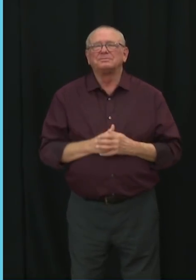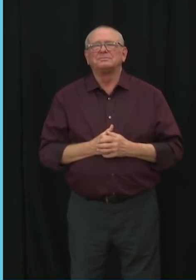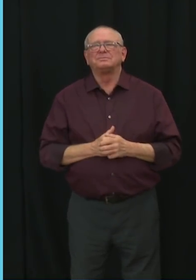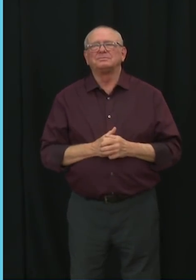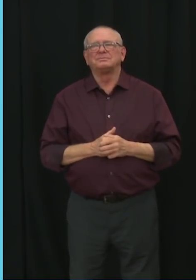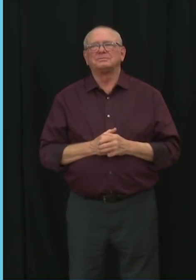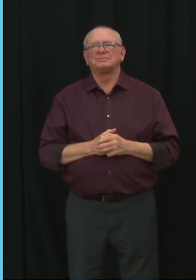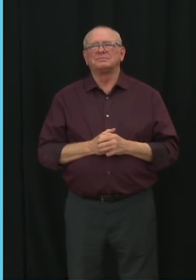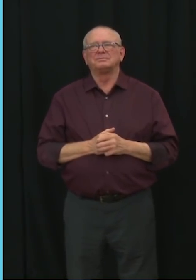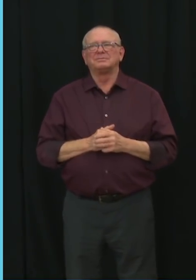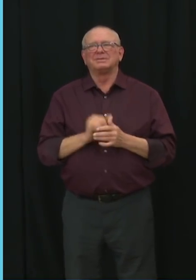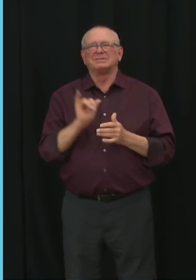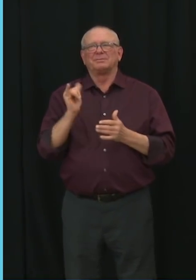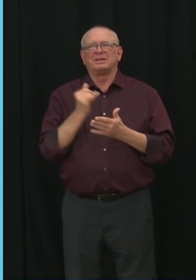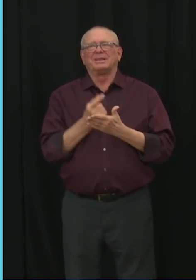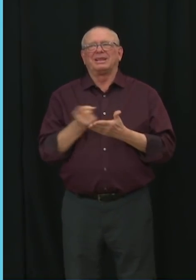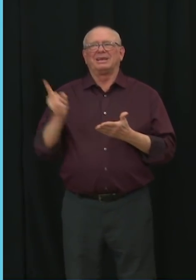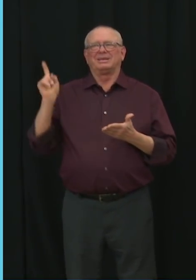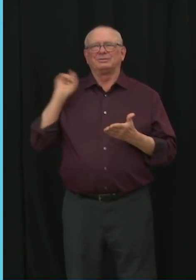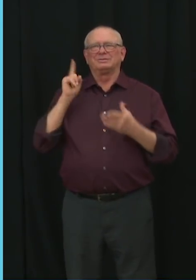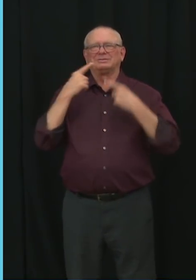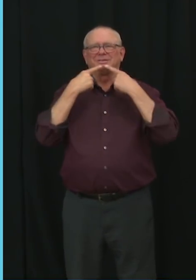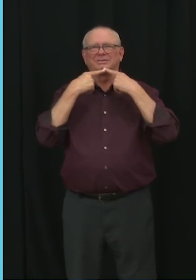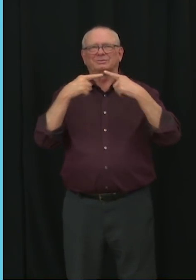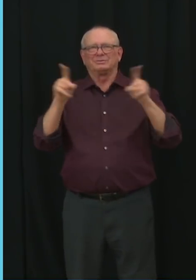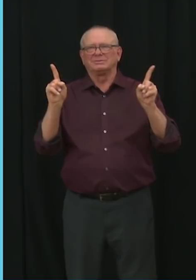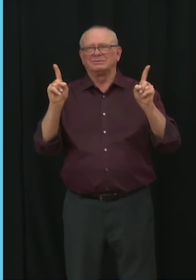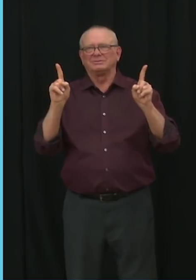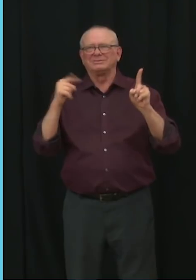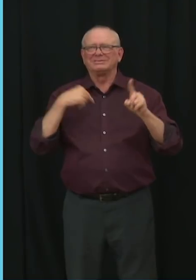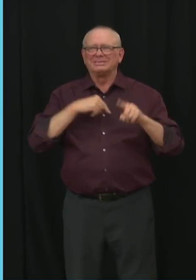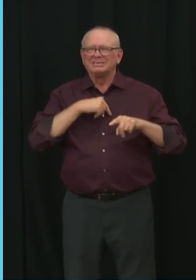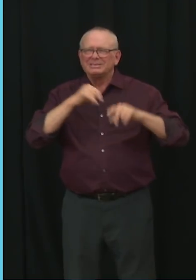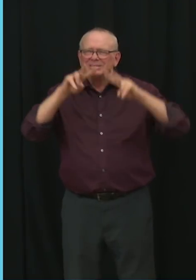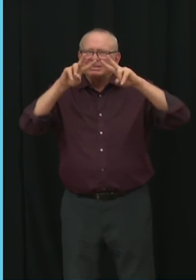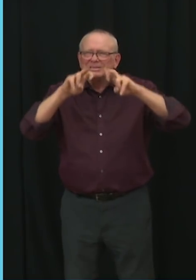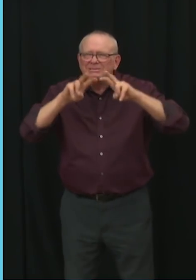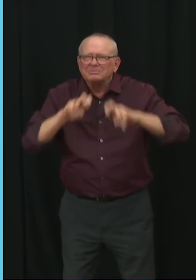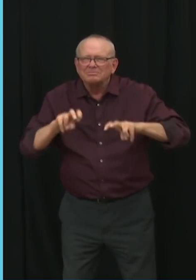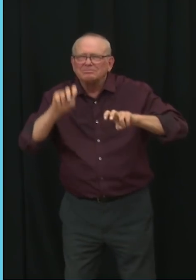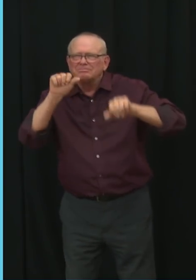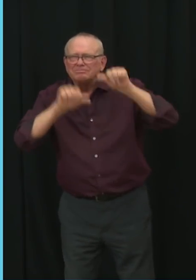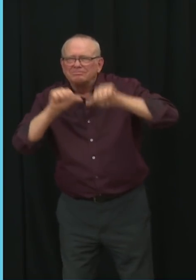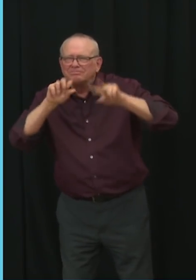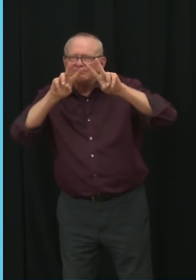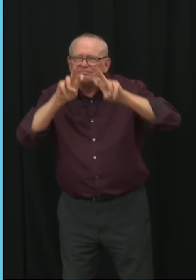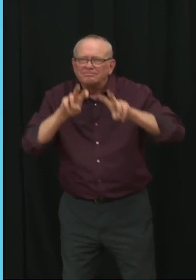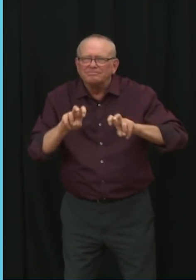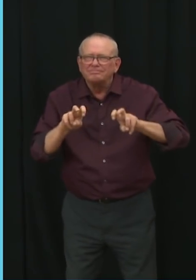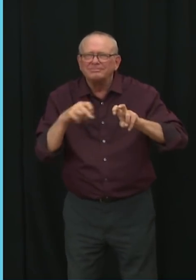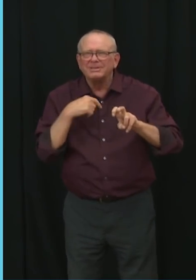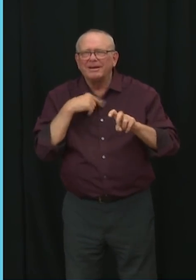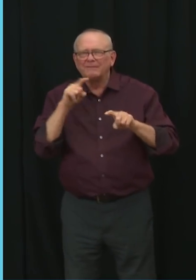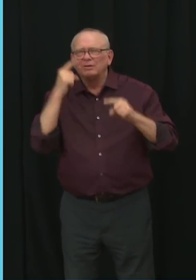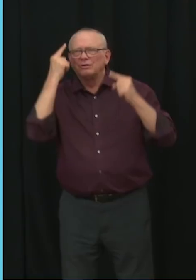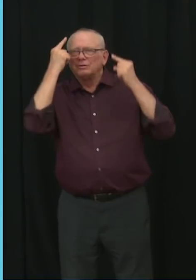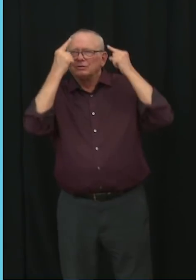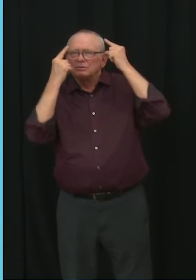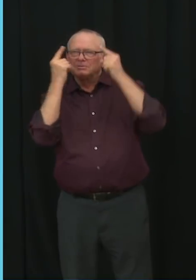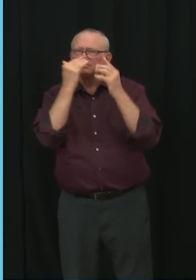did an assessment on a variety of measures, recognizing that the trends were heading in the right